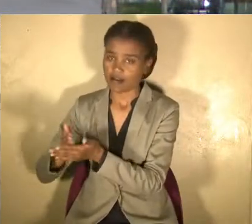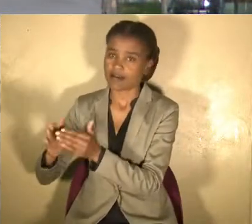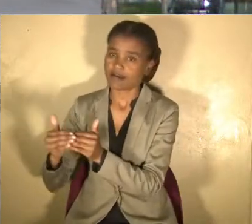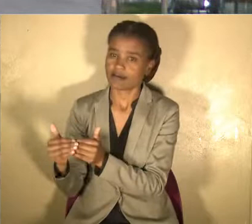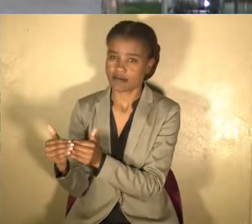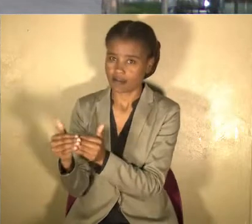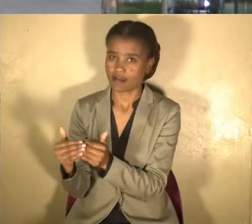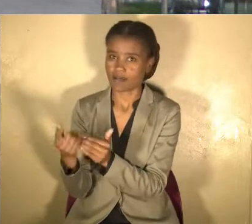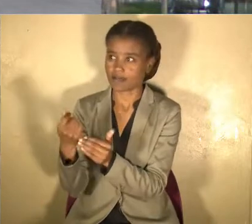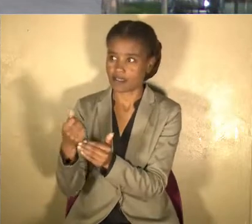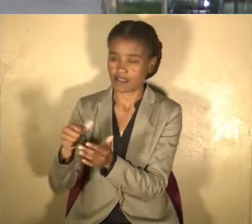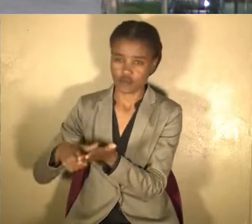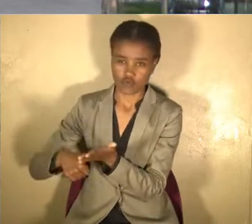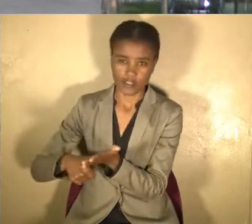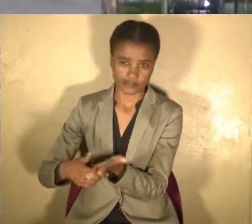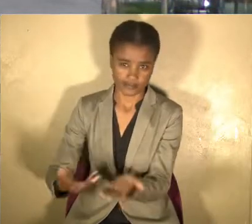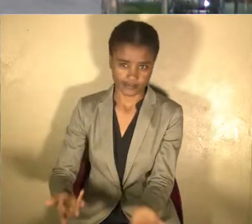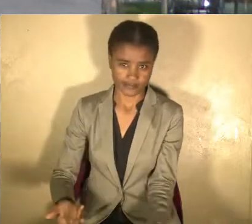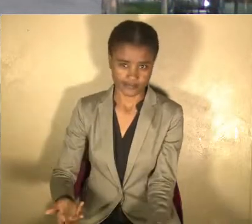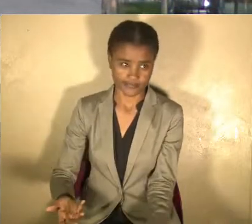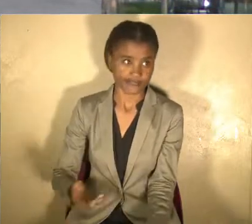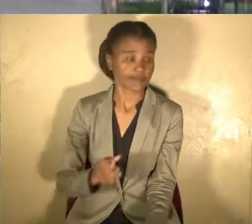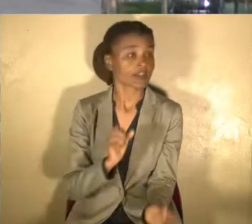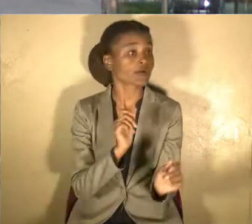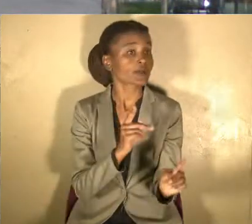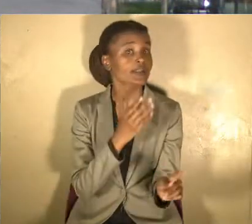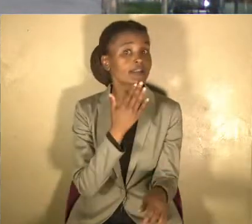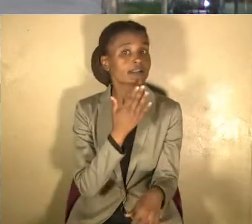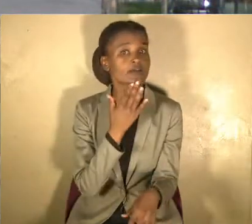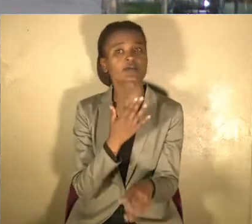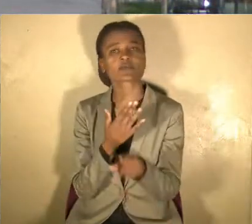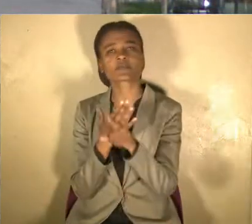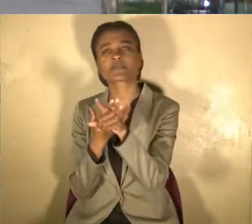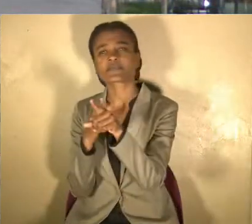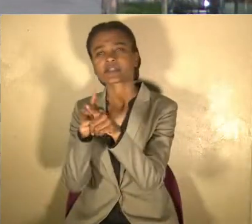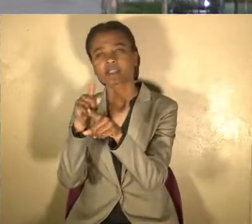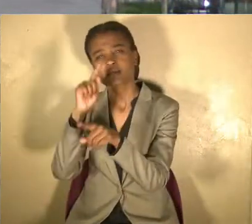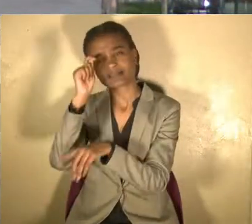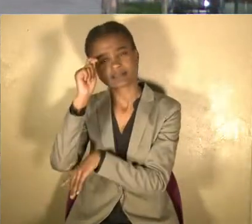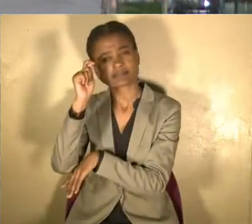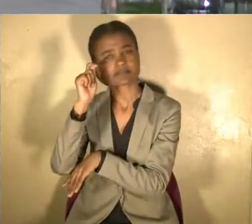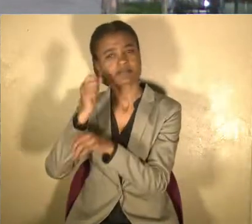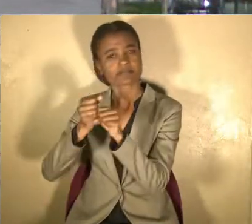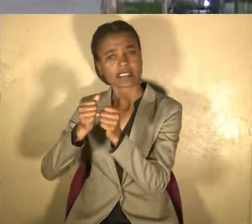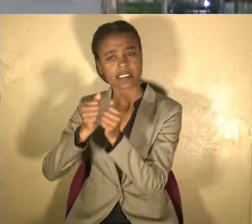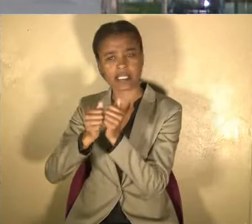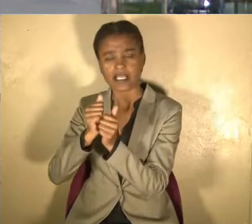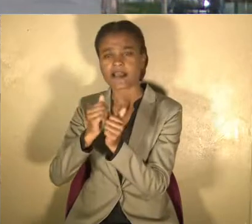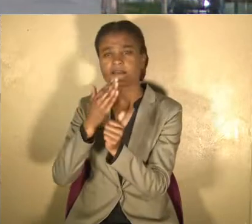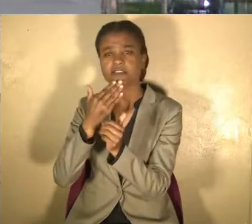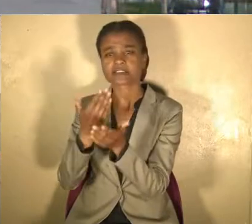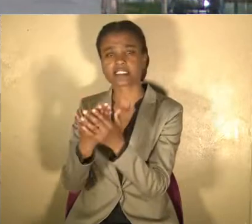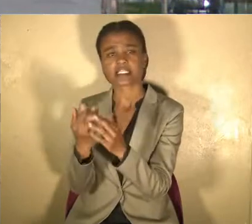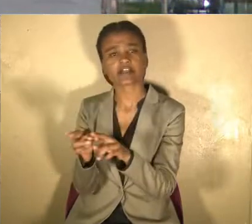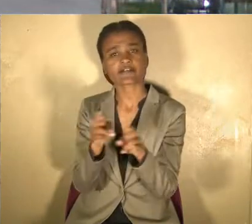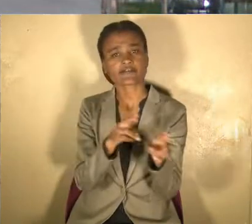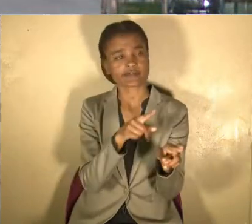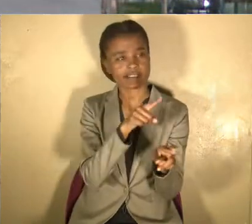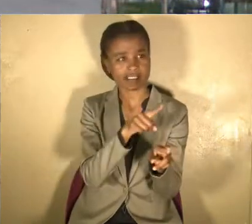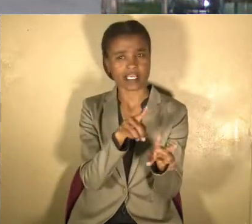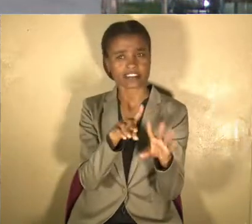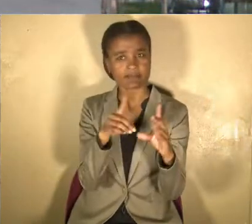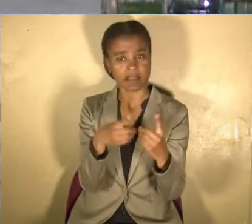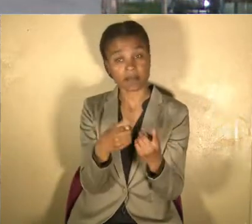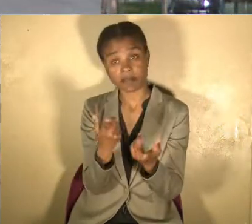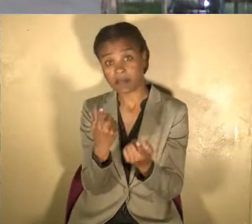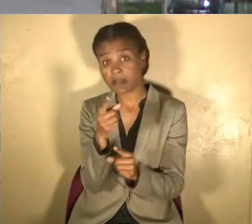Okay, the department will respond. I would do when I referral to the department. You can have a personal engagement with them. They